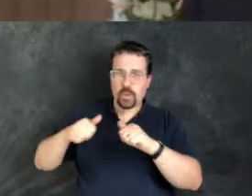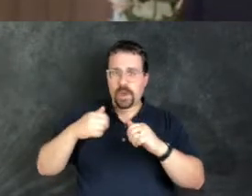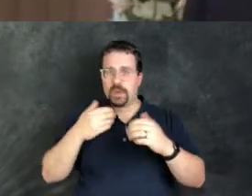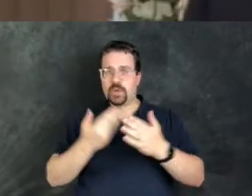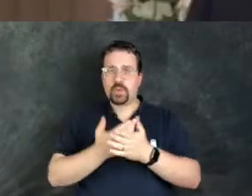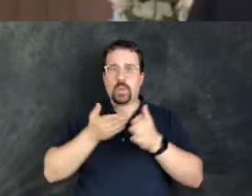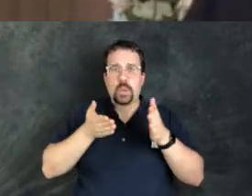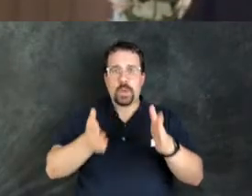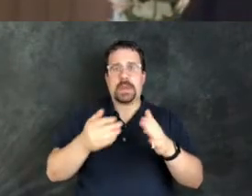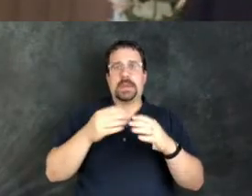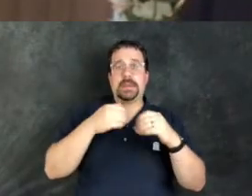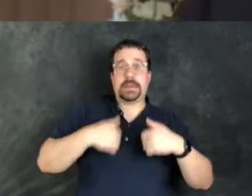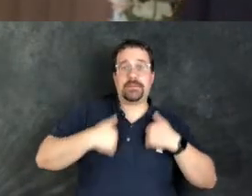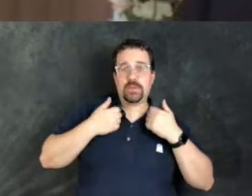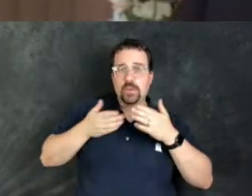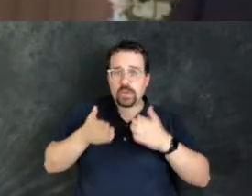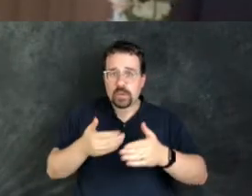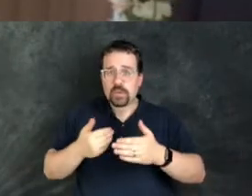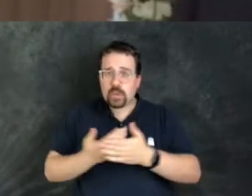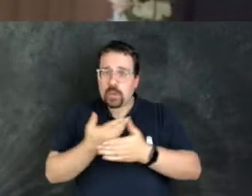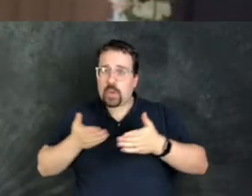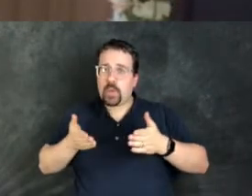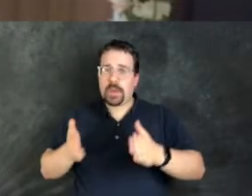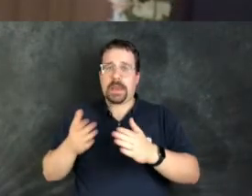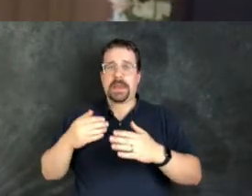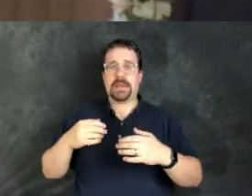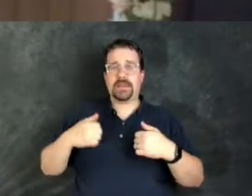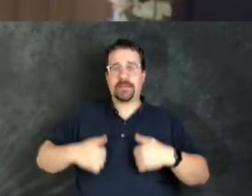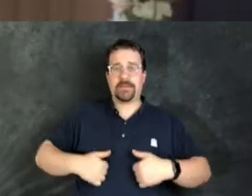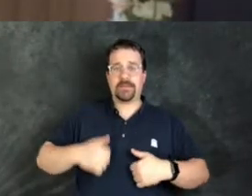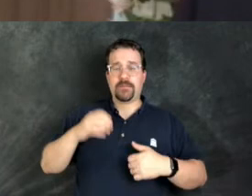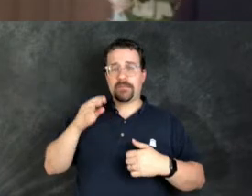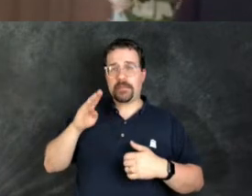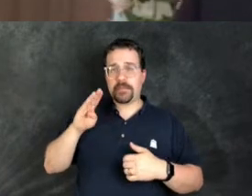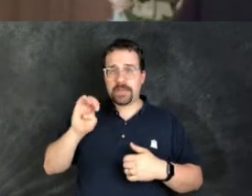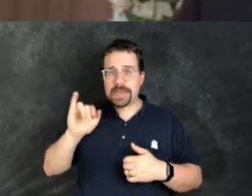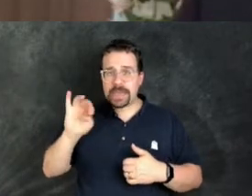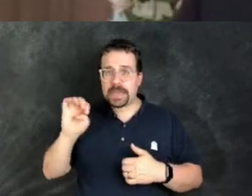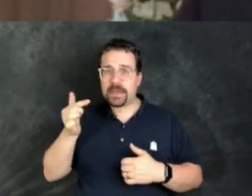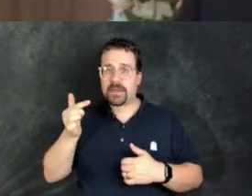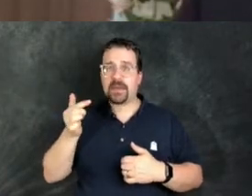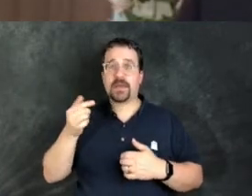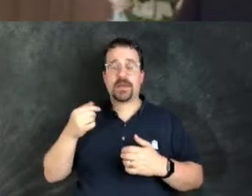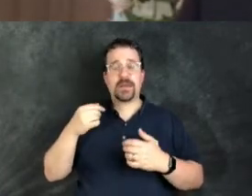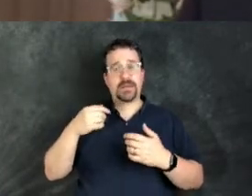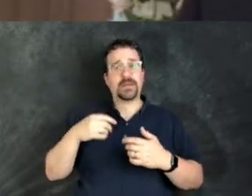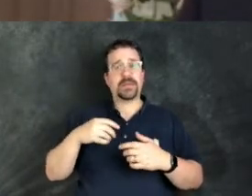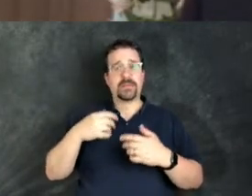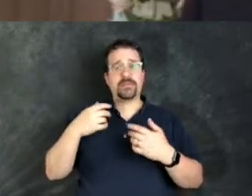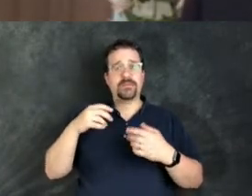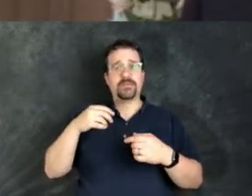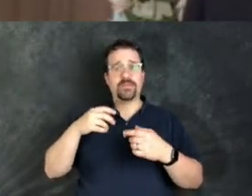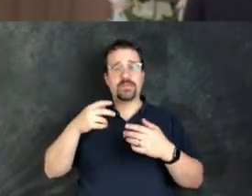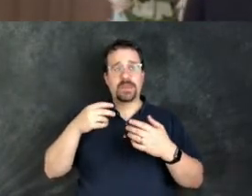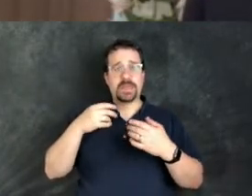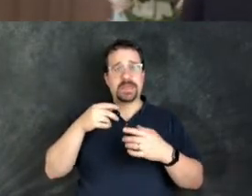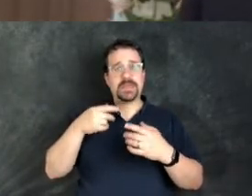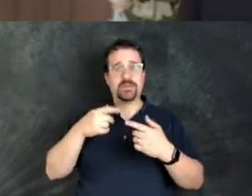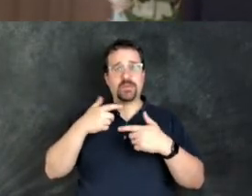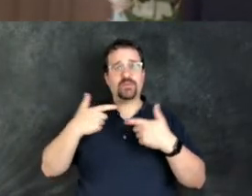new ways of being. The stakes are incredibly high, and the storms we face are potentially